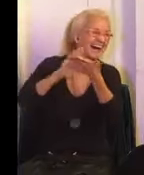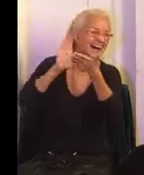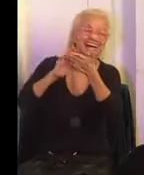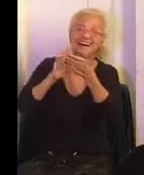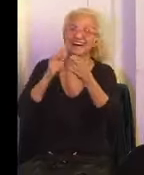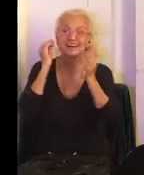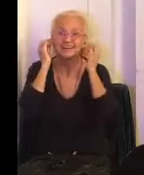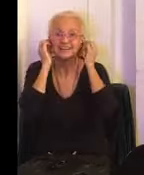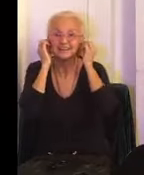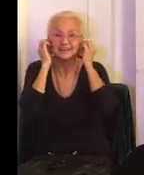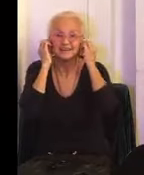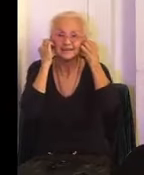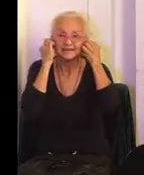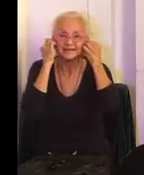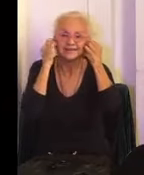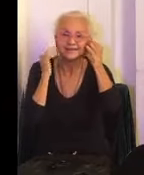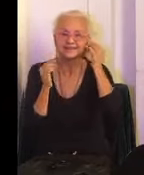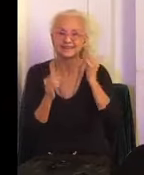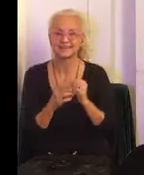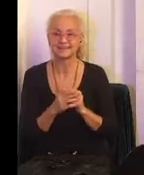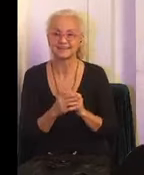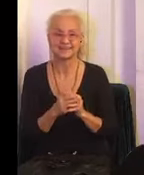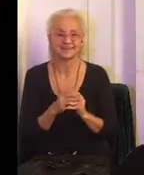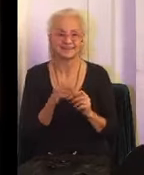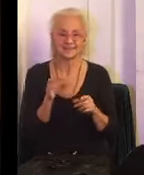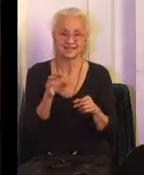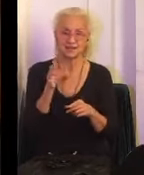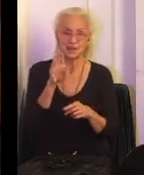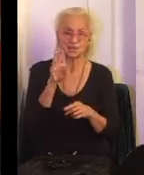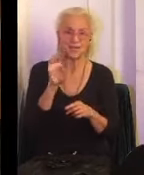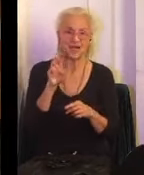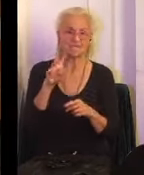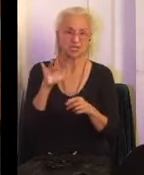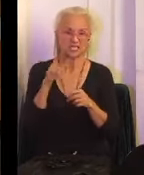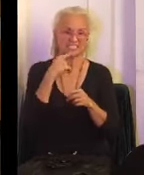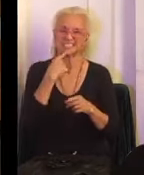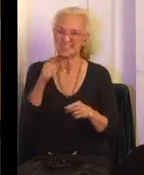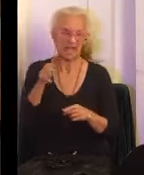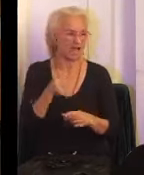Look at there you have it. Beverly sang that from the bottom of her heart.